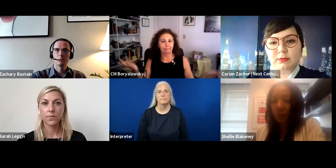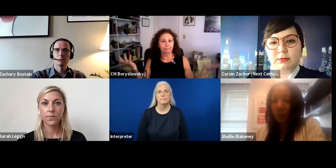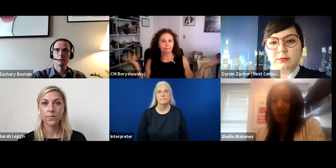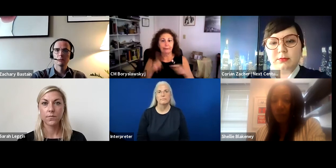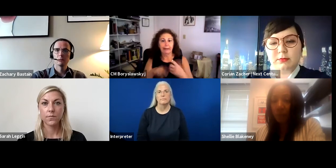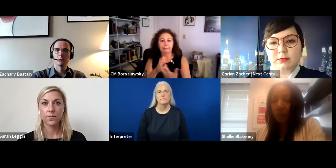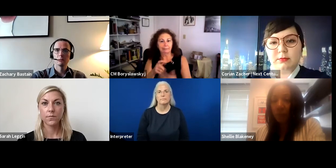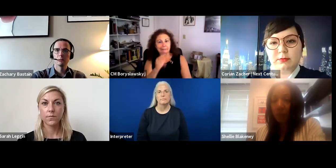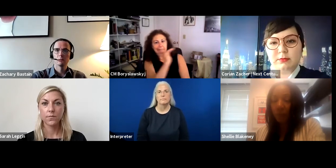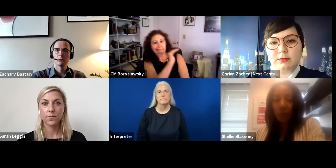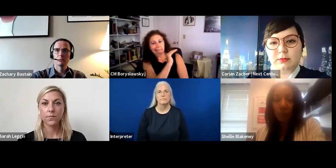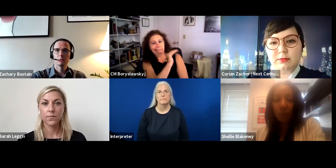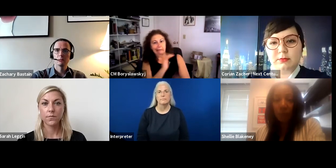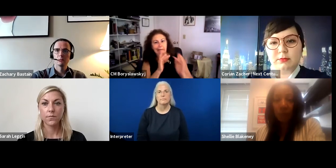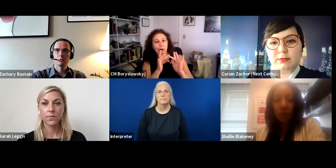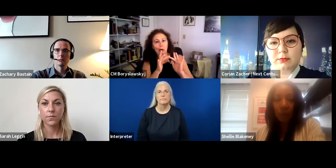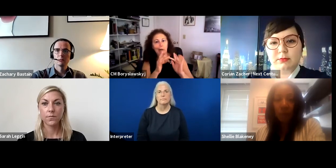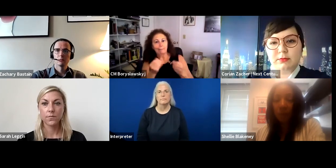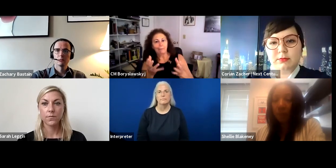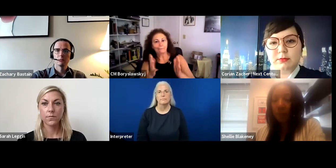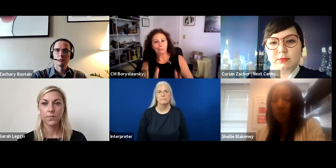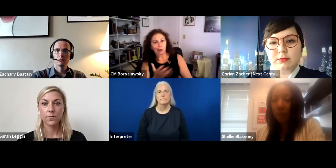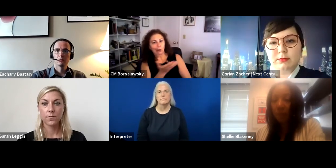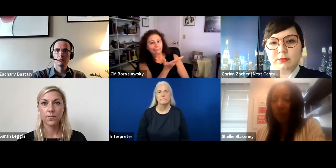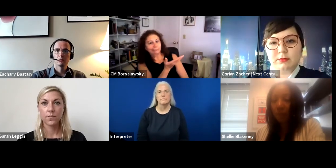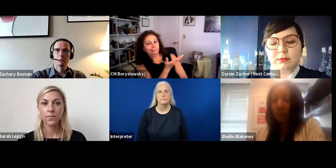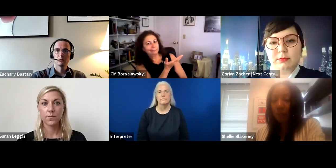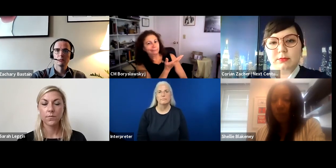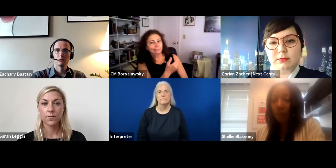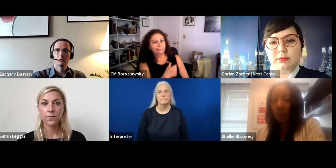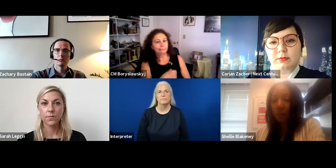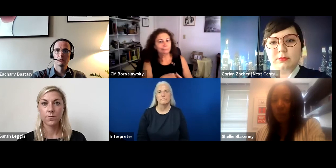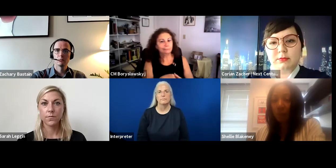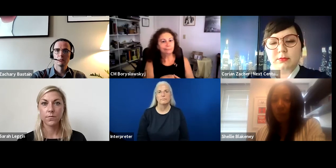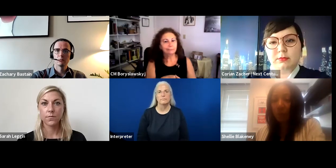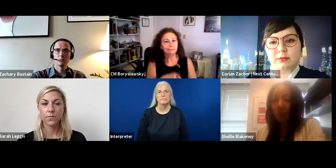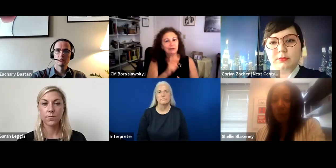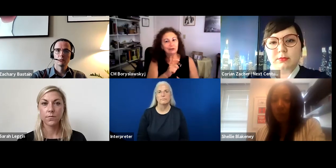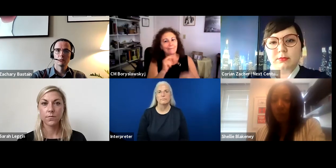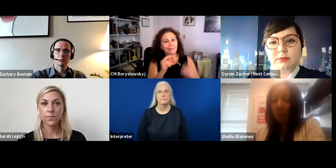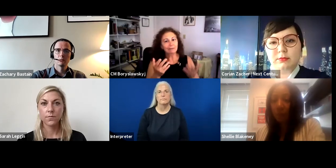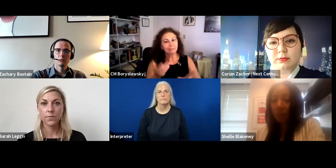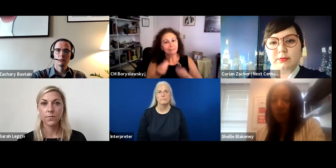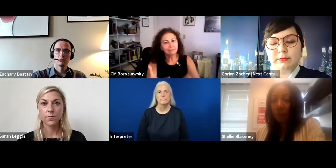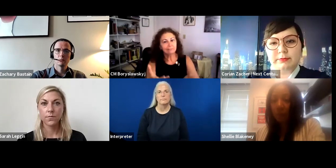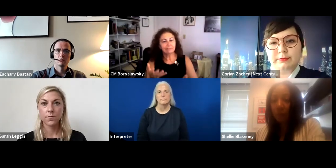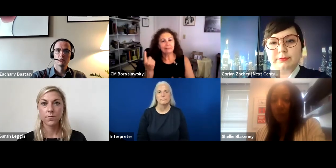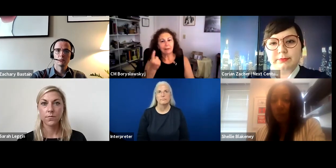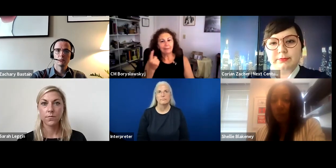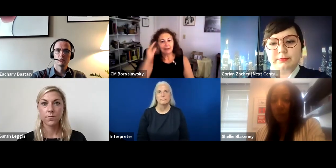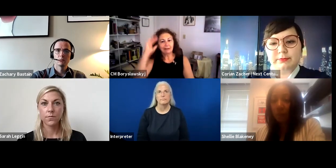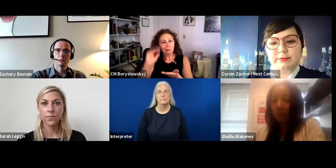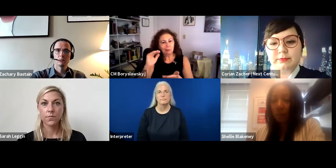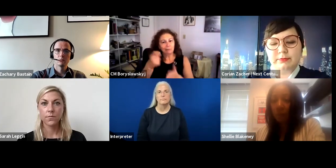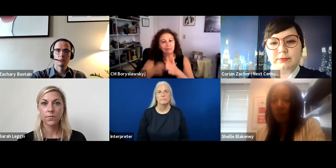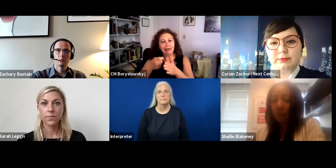we can't meet their needs if they can't afford. And then we have to kind of bring it up to the internet providers.